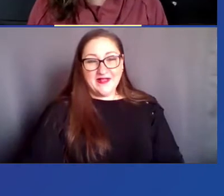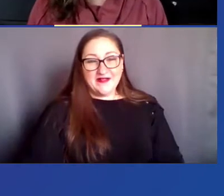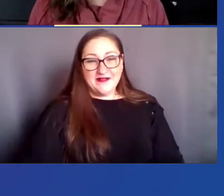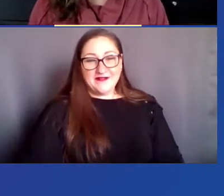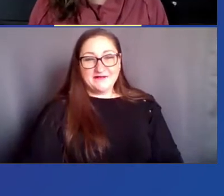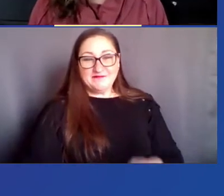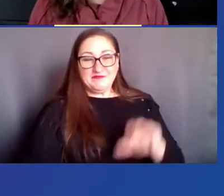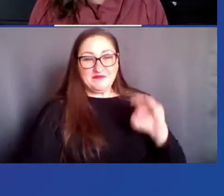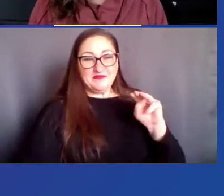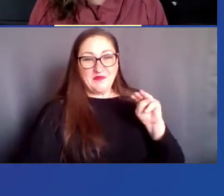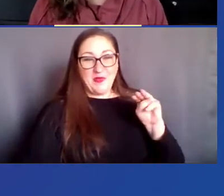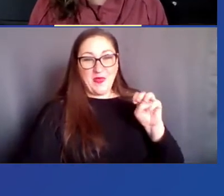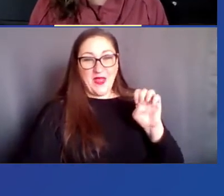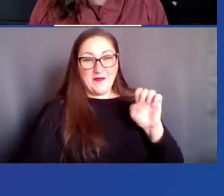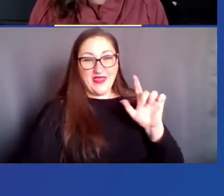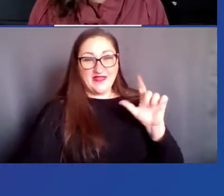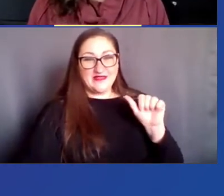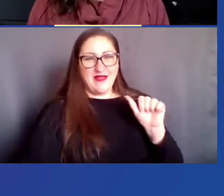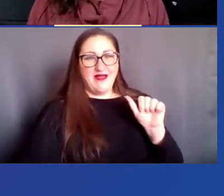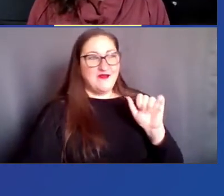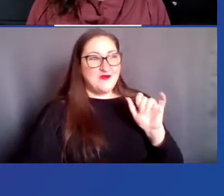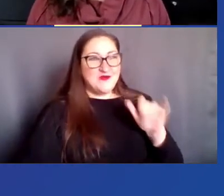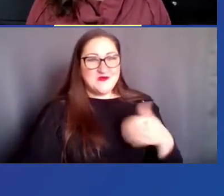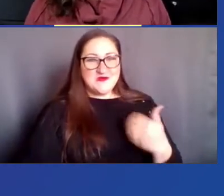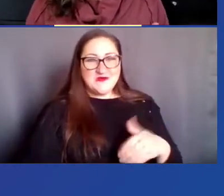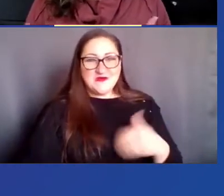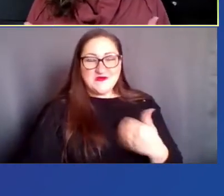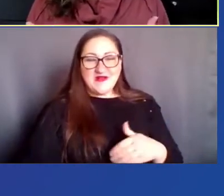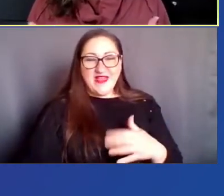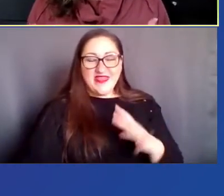that's incredible, and I love that